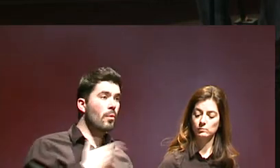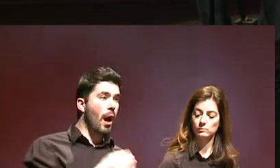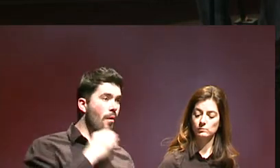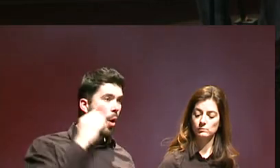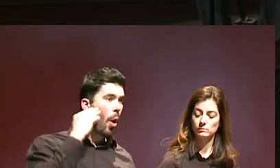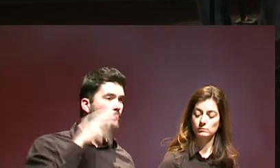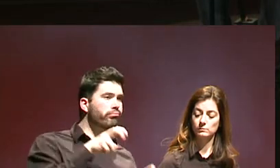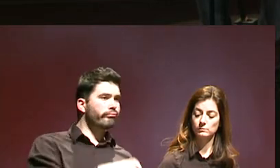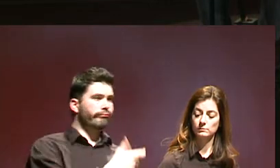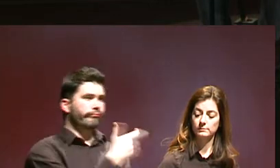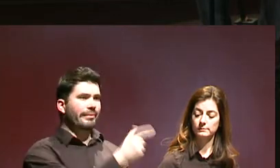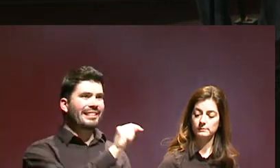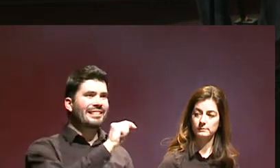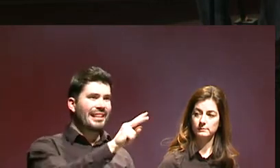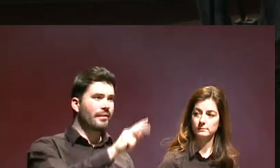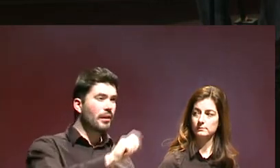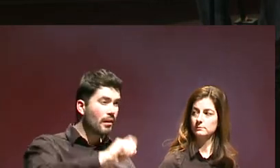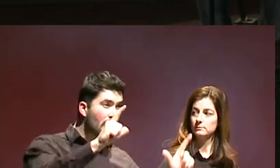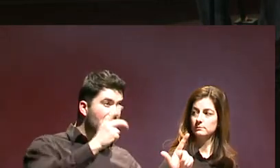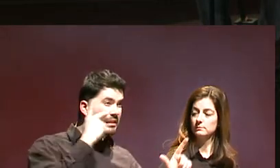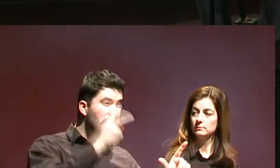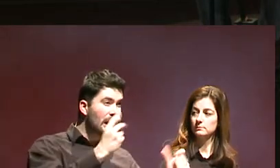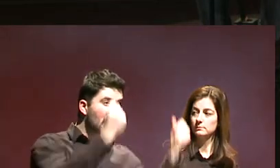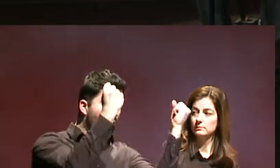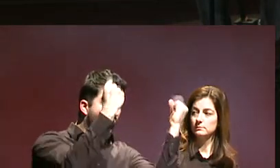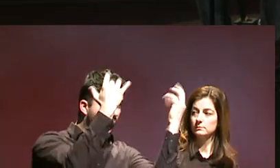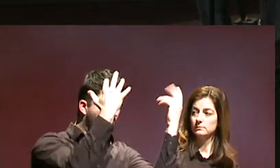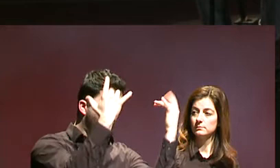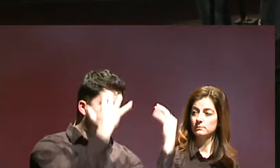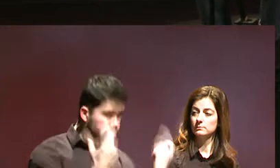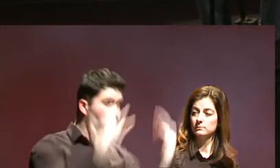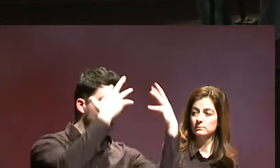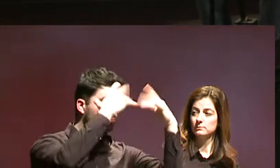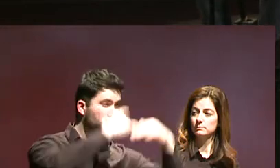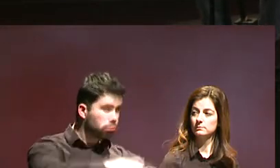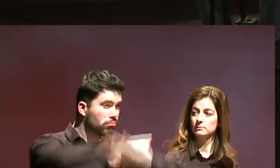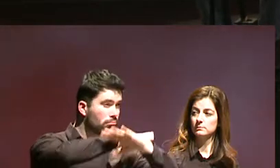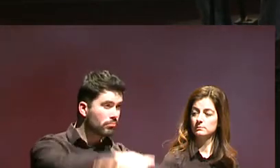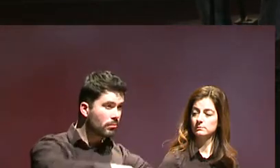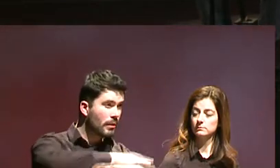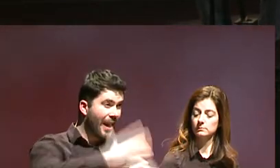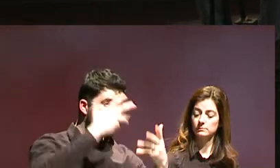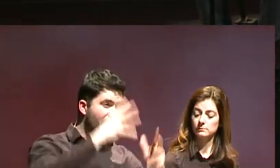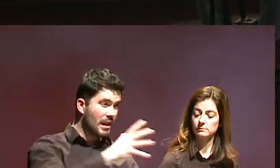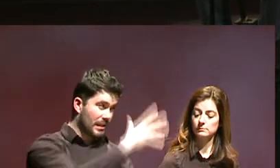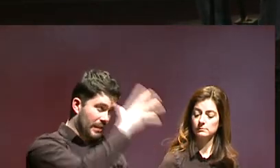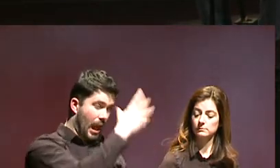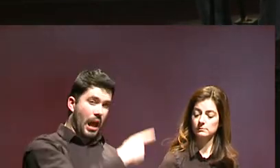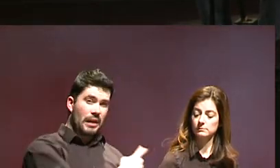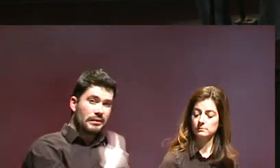on the TV. We watch the Twin Towers fall. Afterwards,